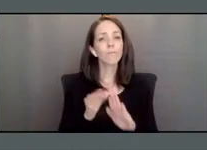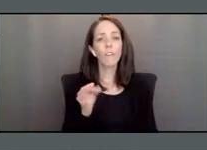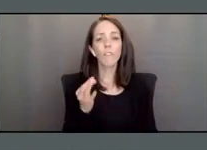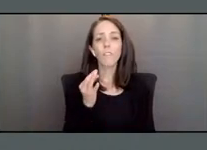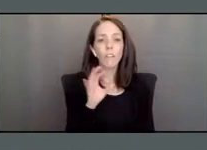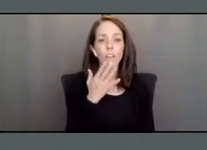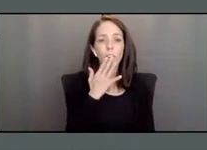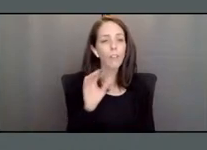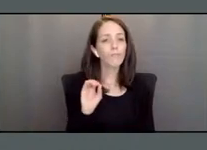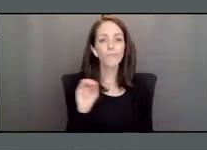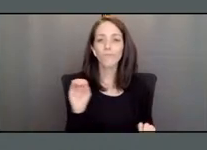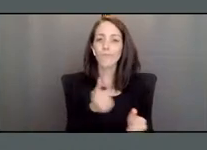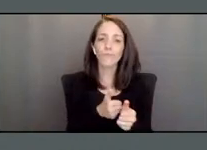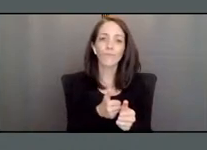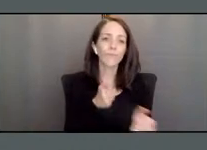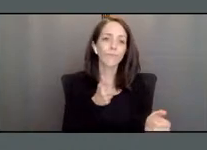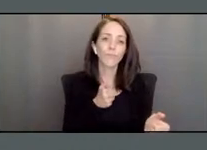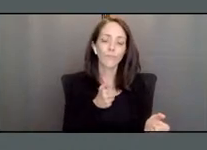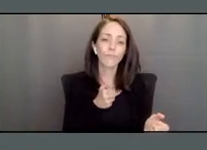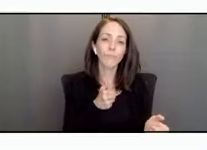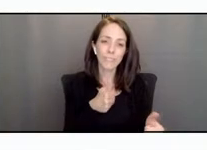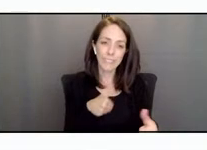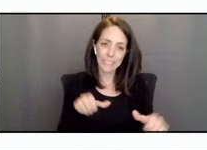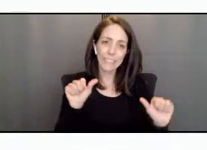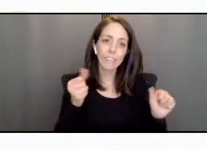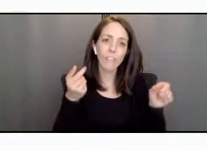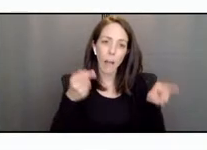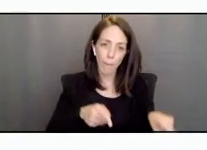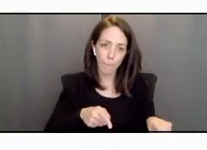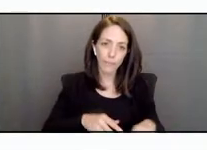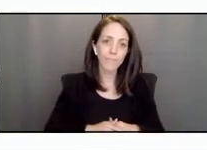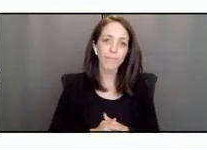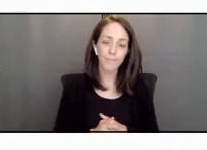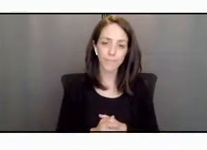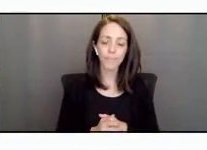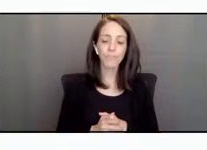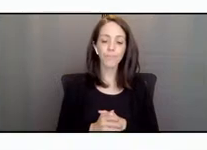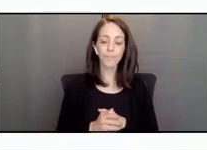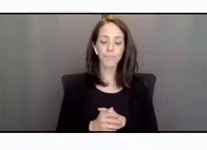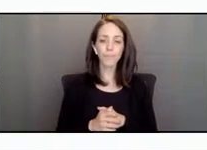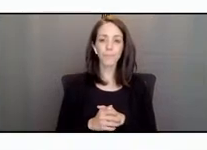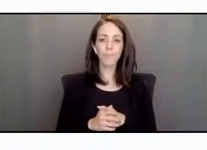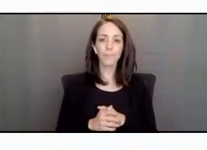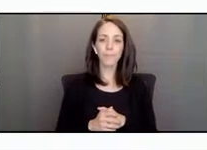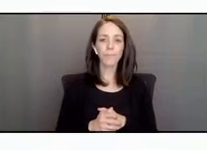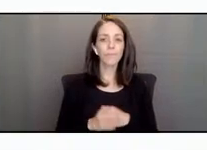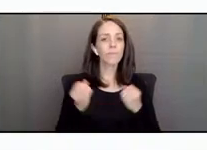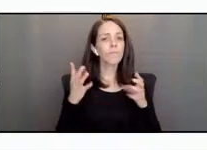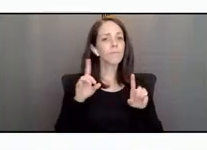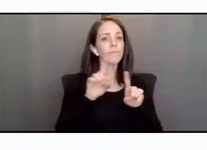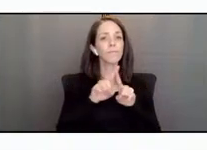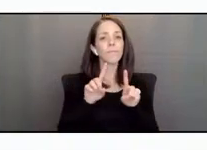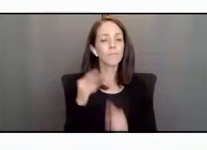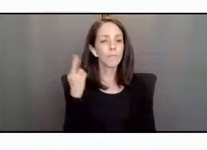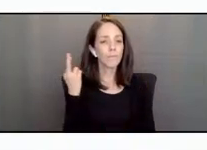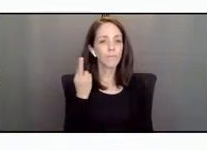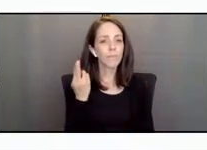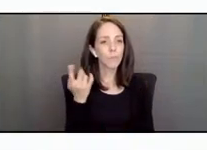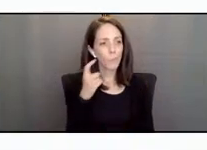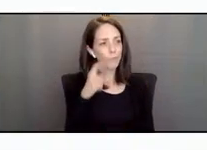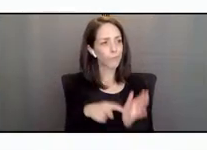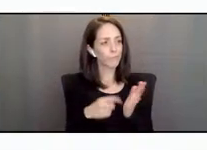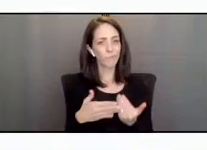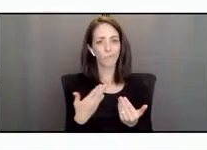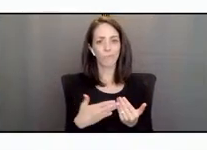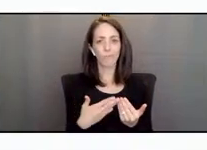were falling significantly behind. Next slide. There are multiple factors that led to this easy observation early on, and